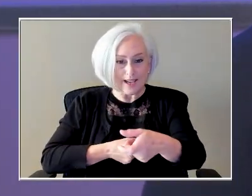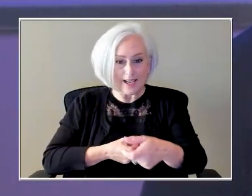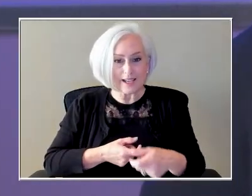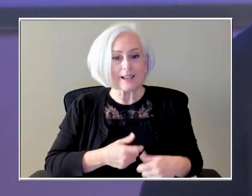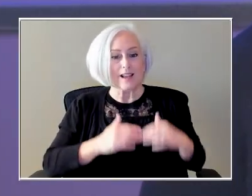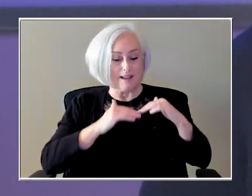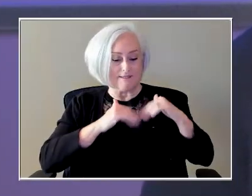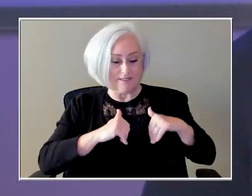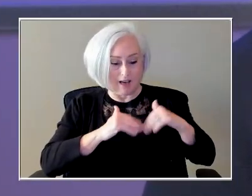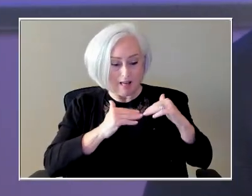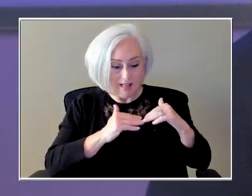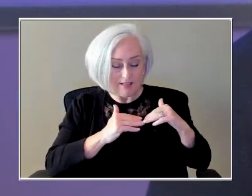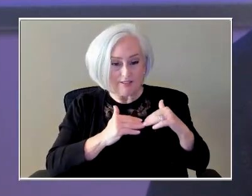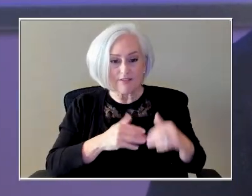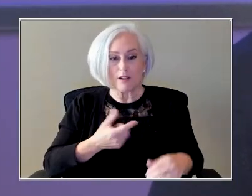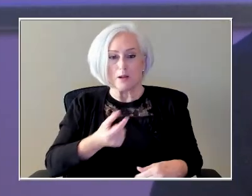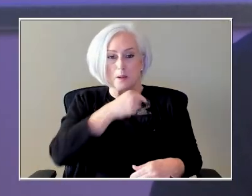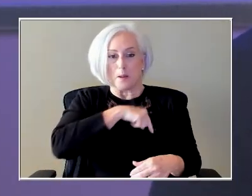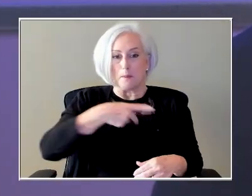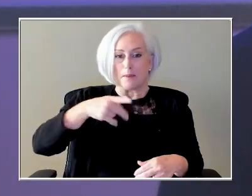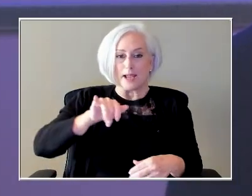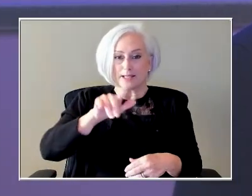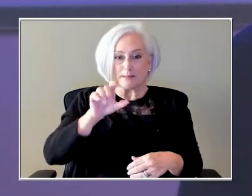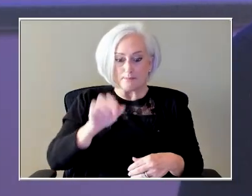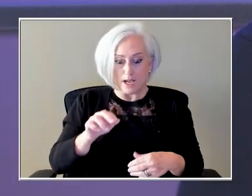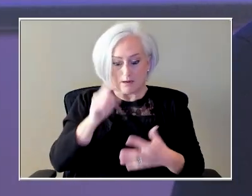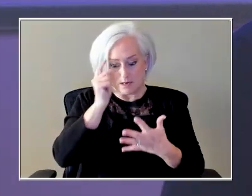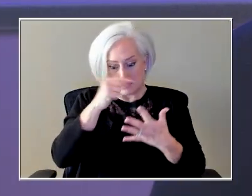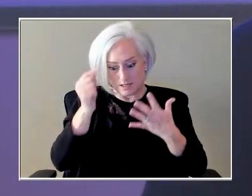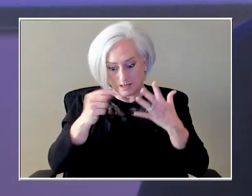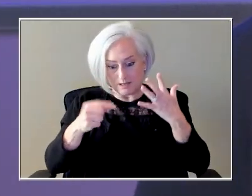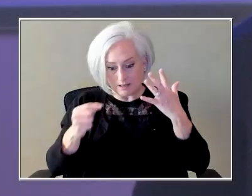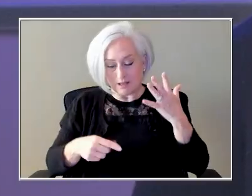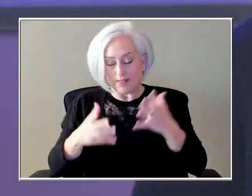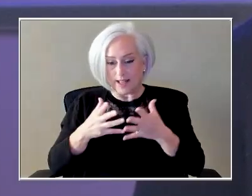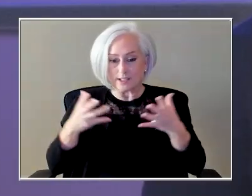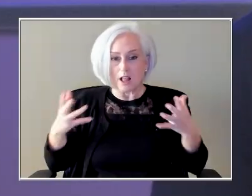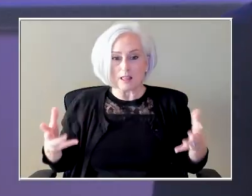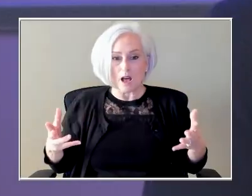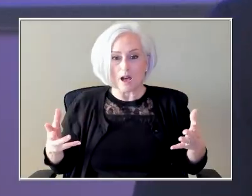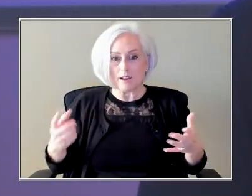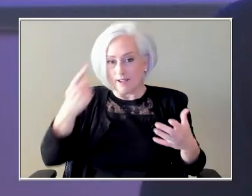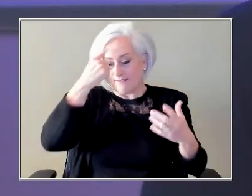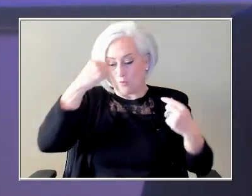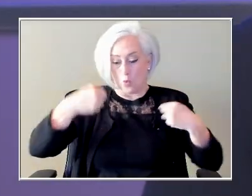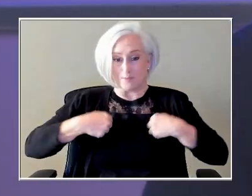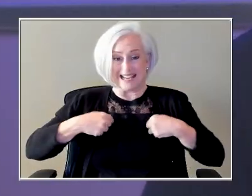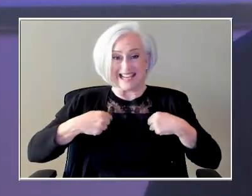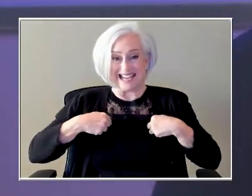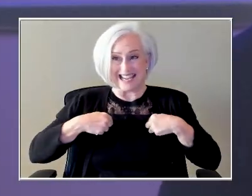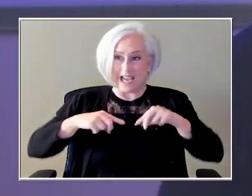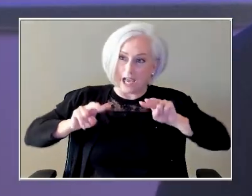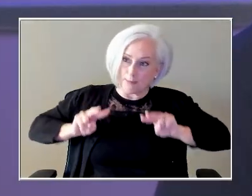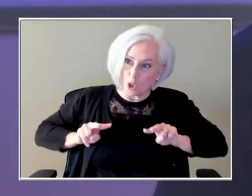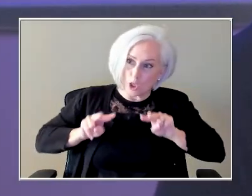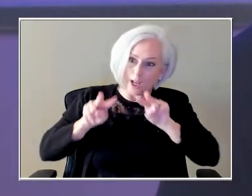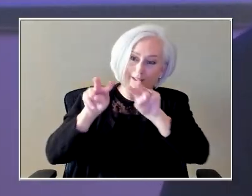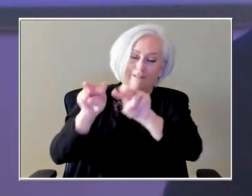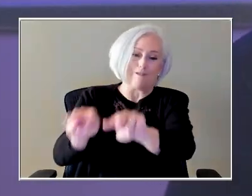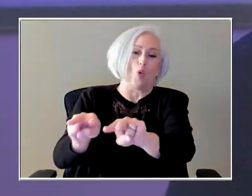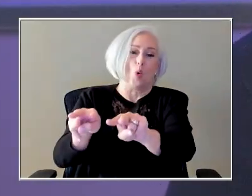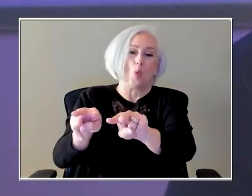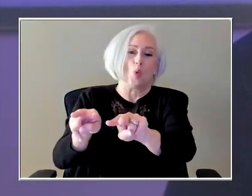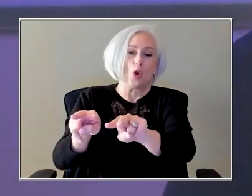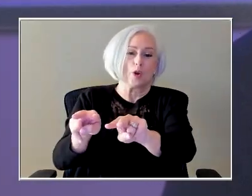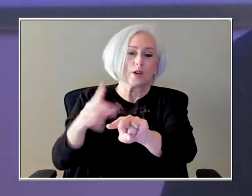is a lot. And so for me, I'm looking forward now, even though we're right here in the moment, but looking forward is something